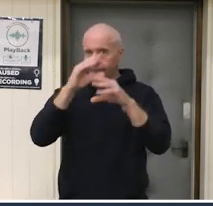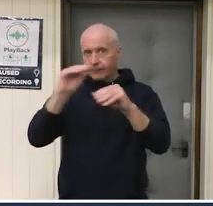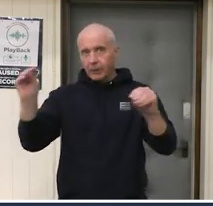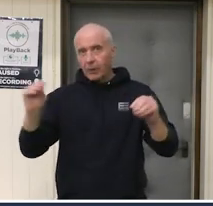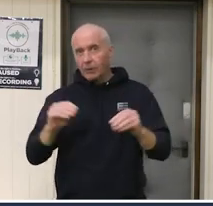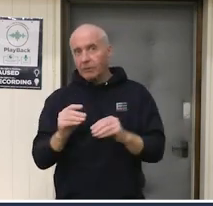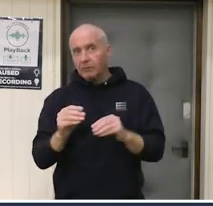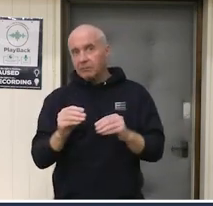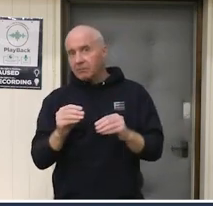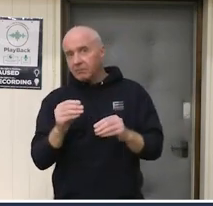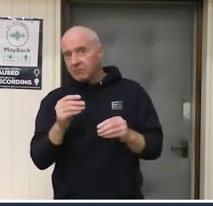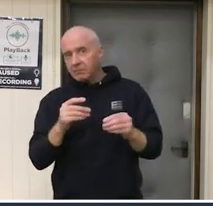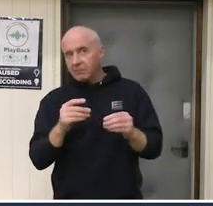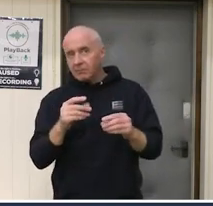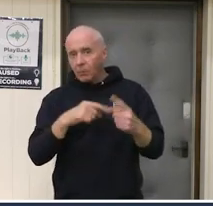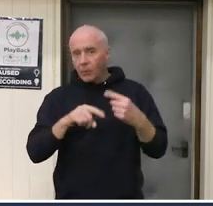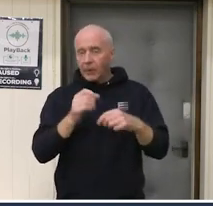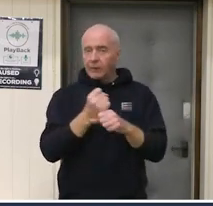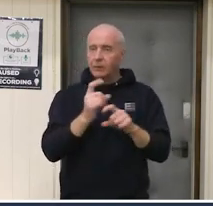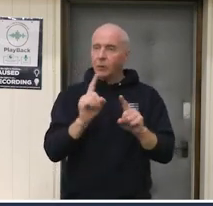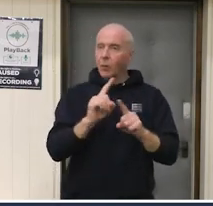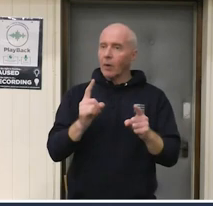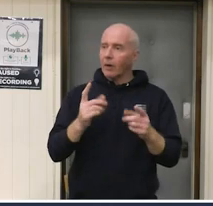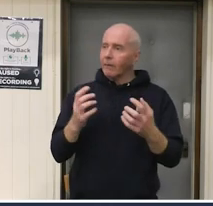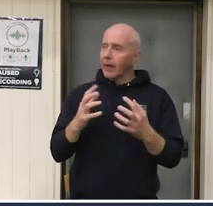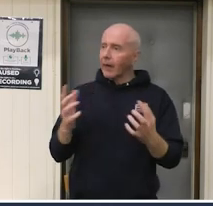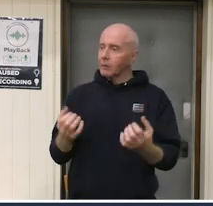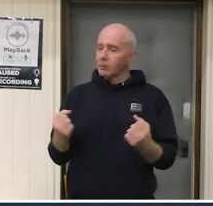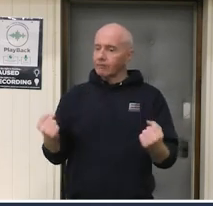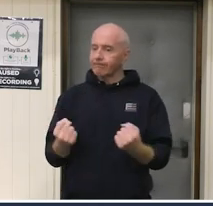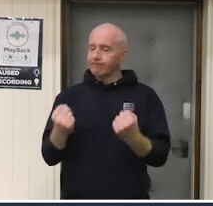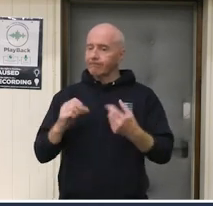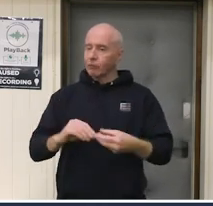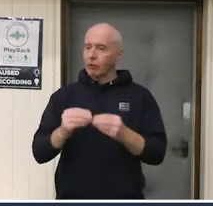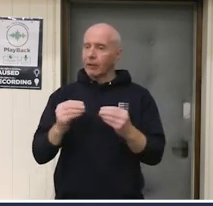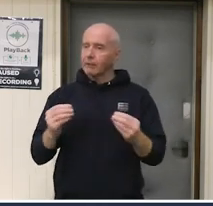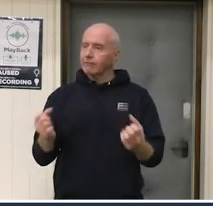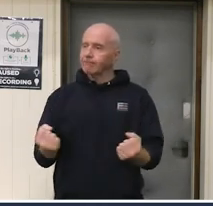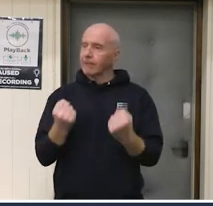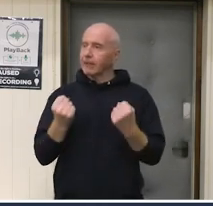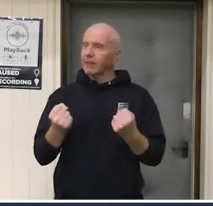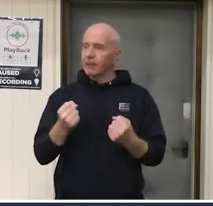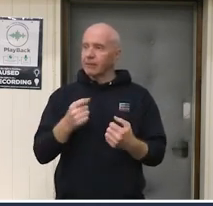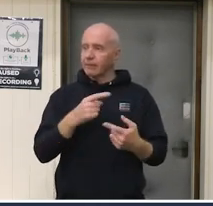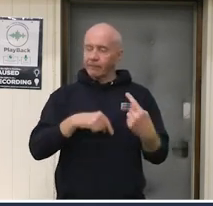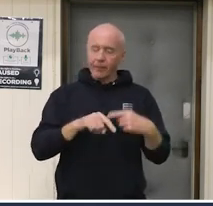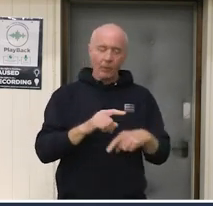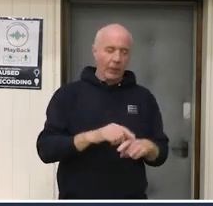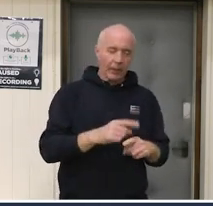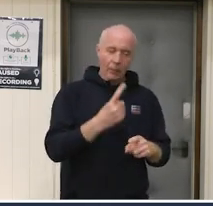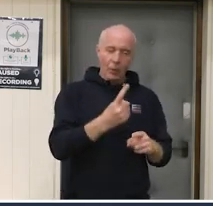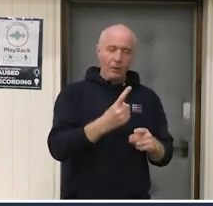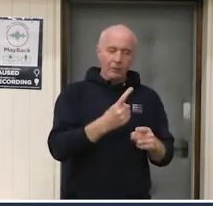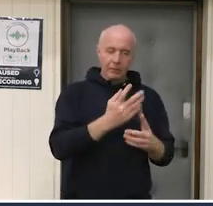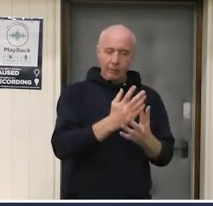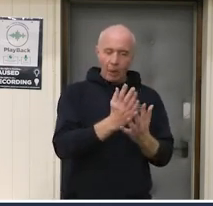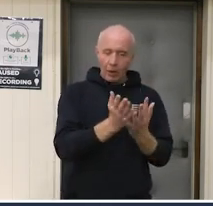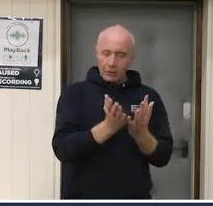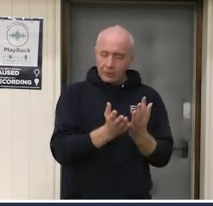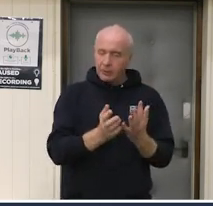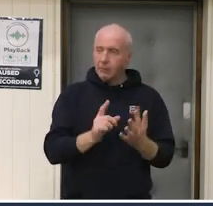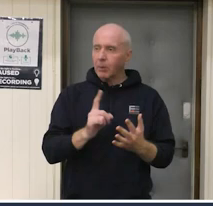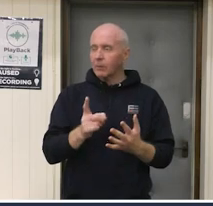something excellent in terms of energy generation. And we're not the only part of the story, I will say this, right? And I'll keep saying it all the way through.